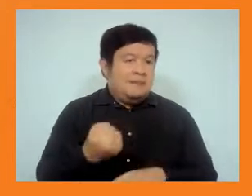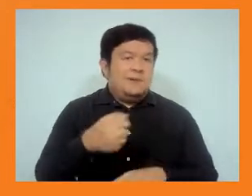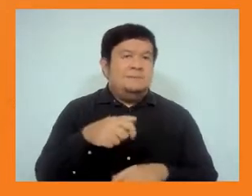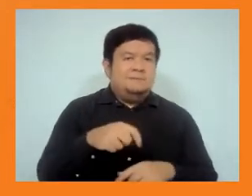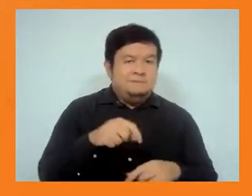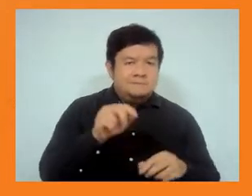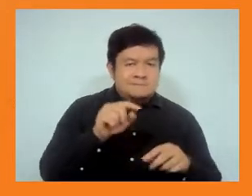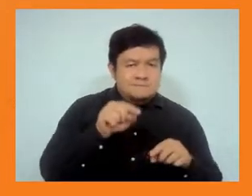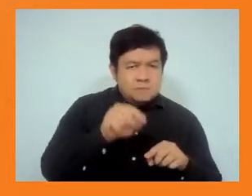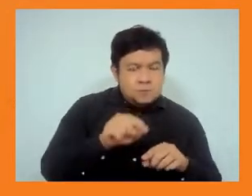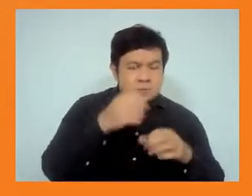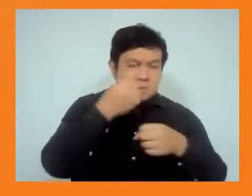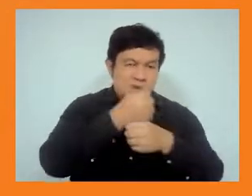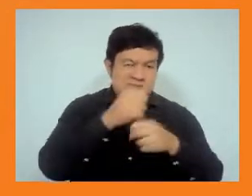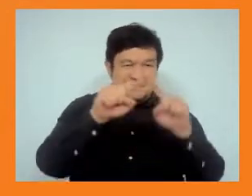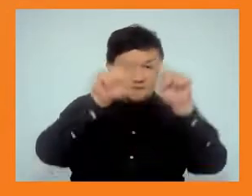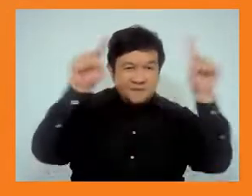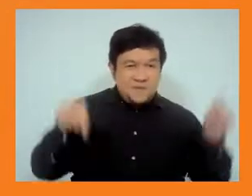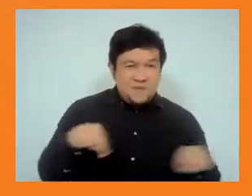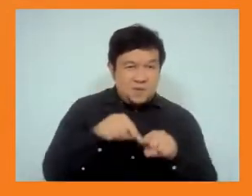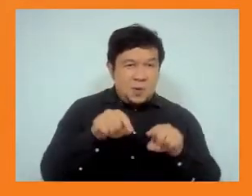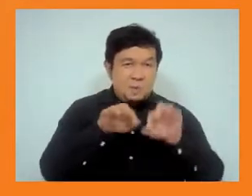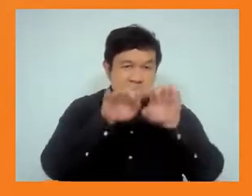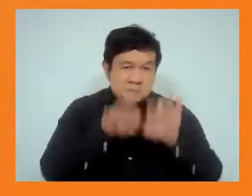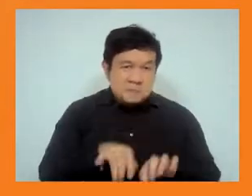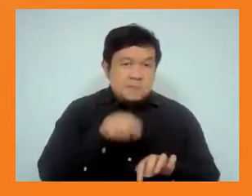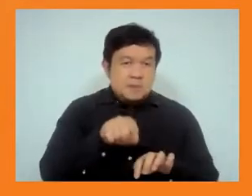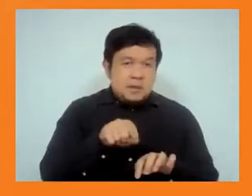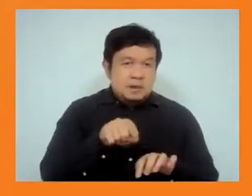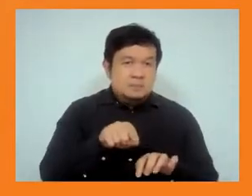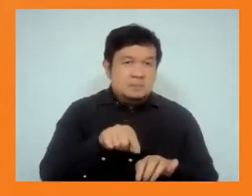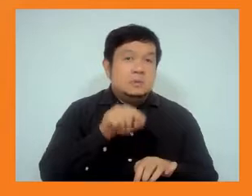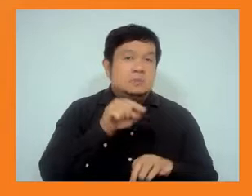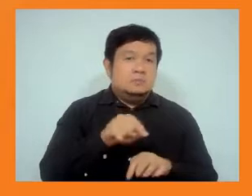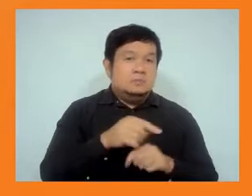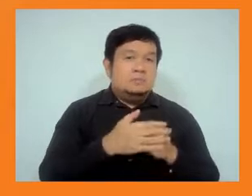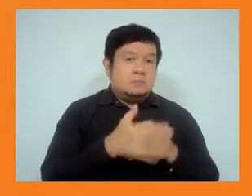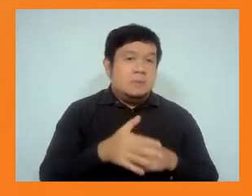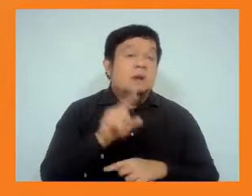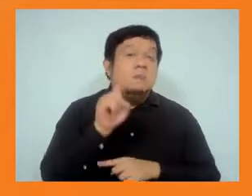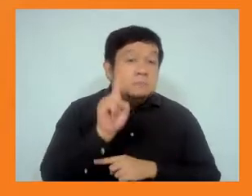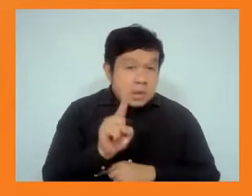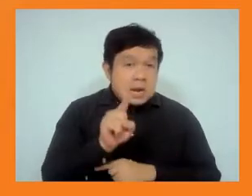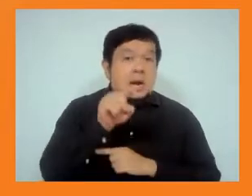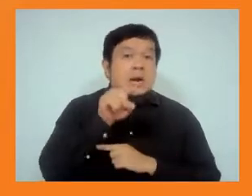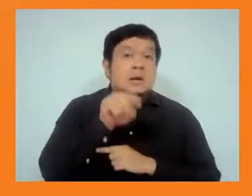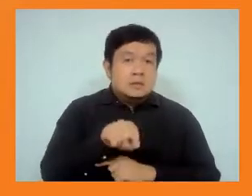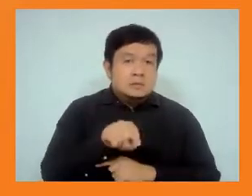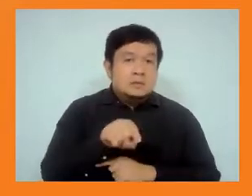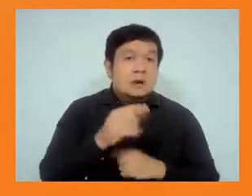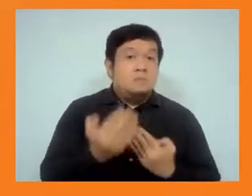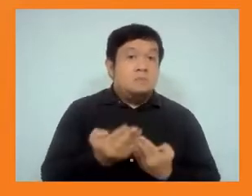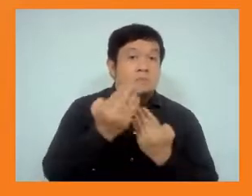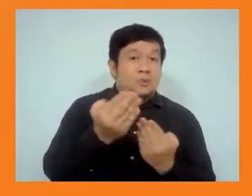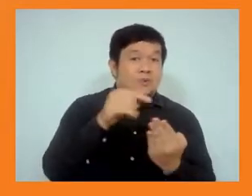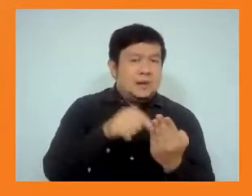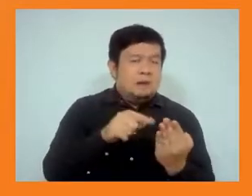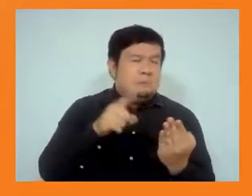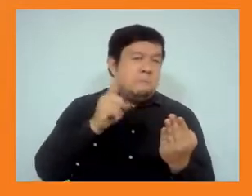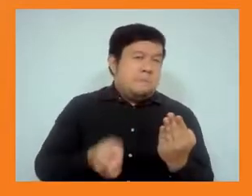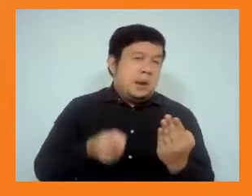One, this is CSO session three, NGO Forum on ADB, a decade of safeguards, lessons from the